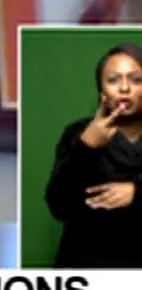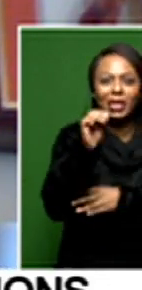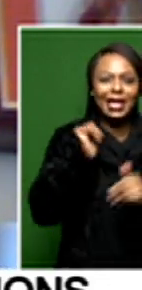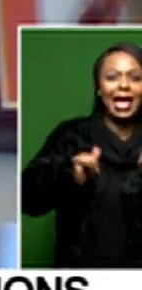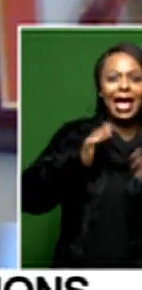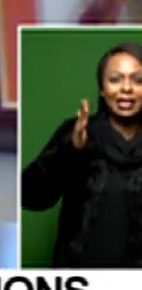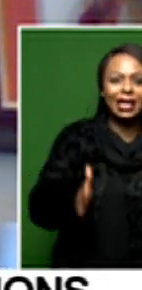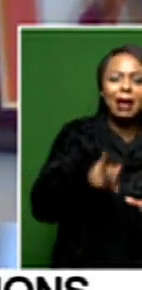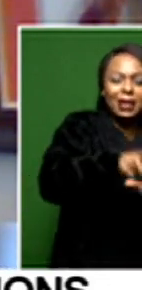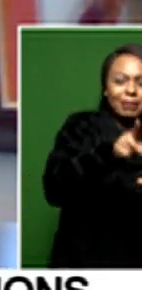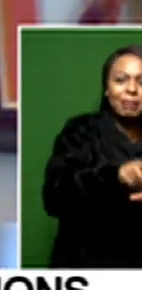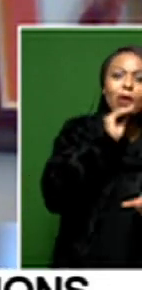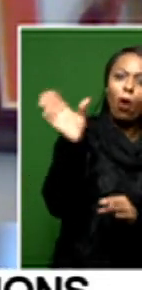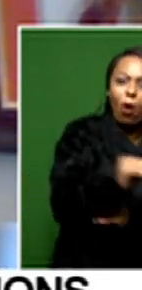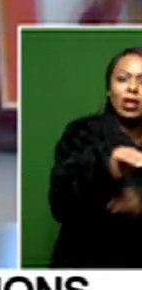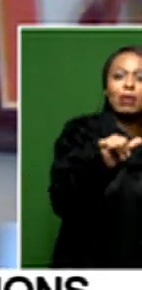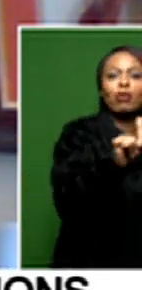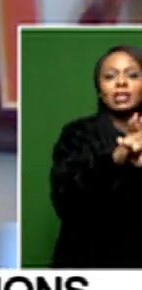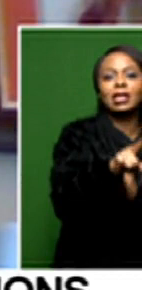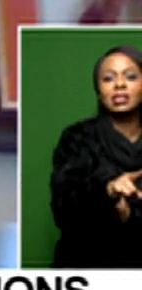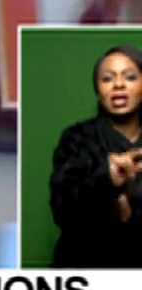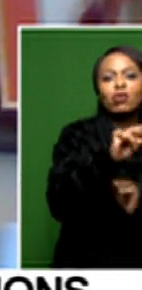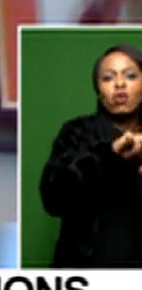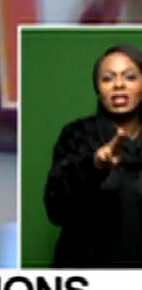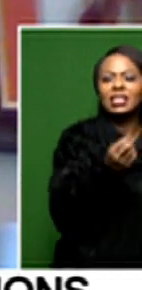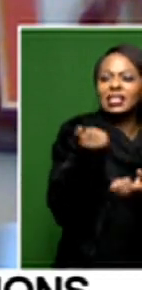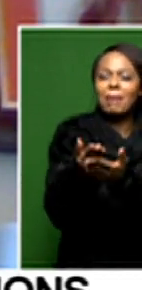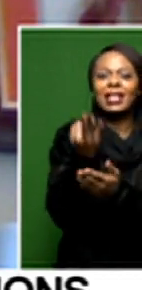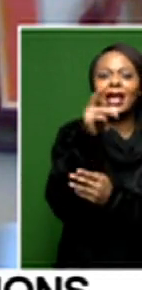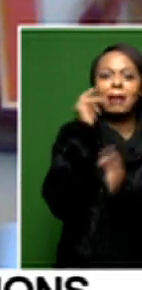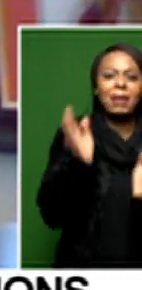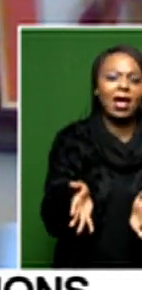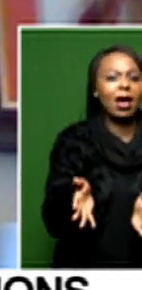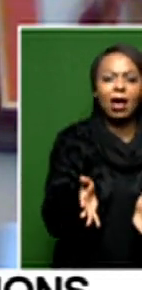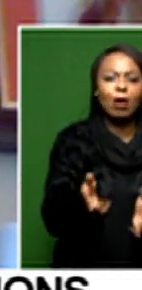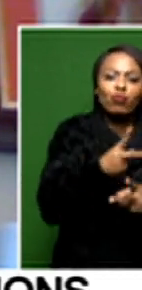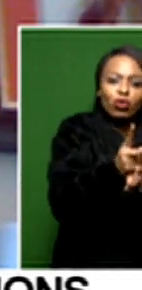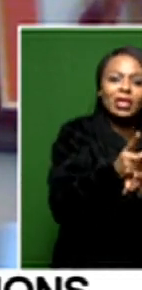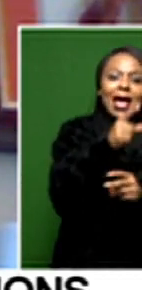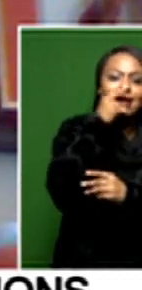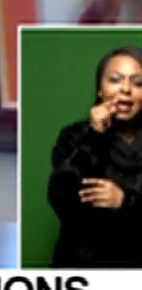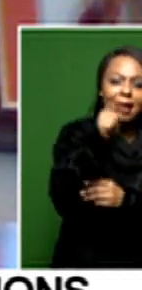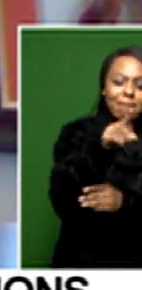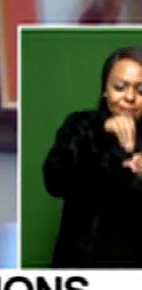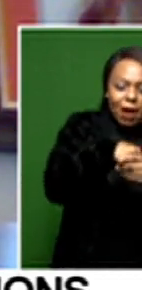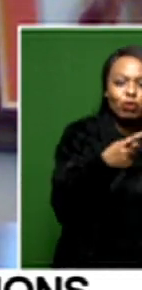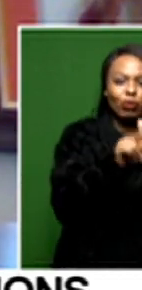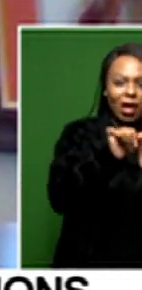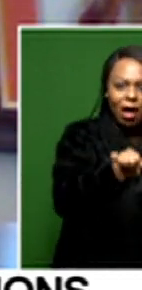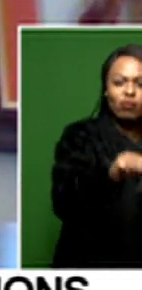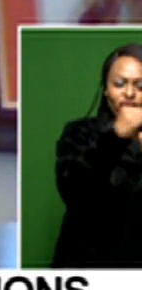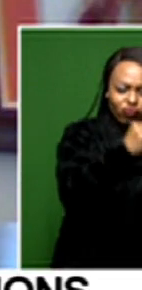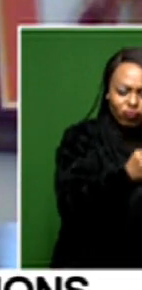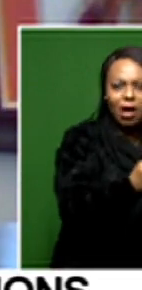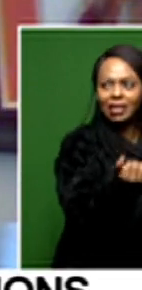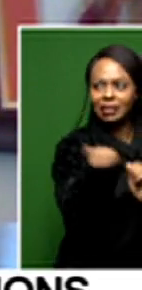are participating. They are all as important, So I want to encourage producers to submit all the people that are making these